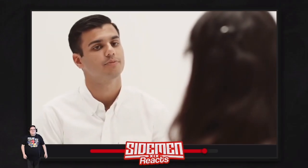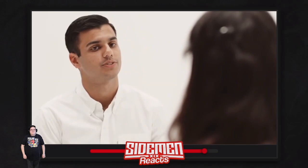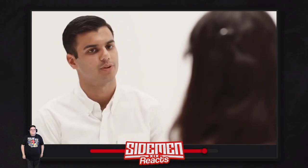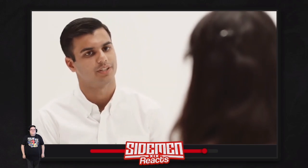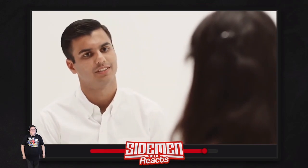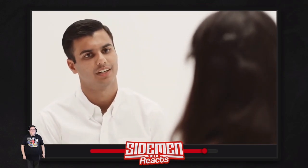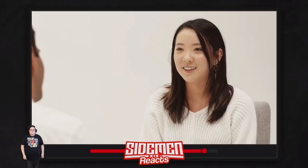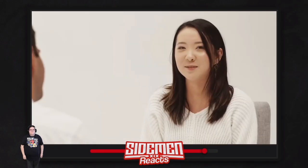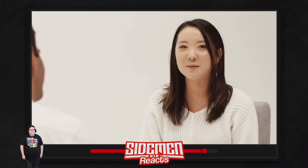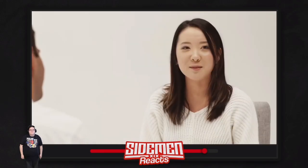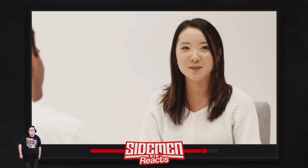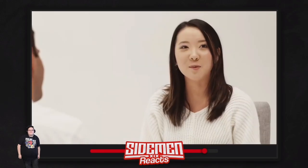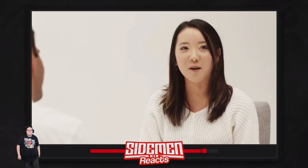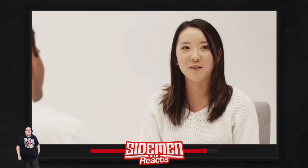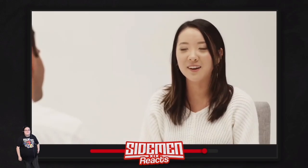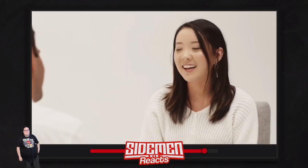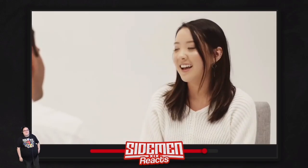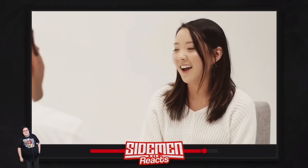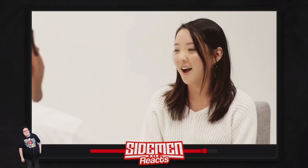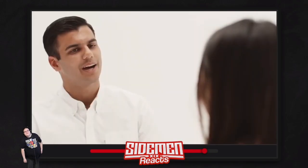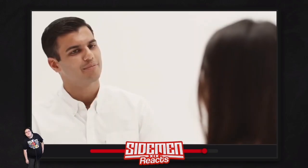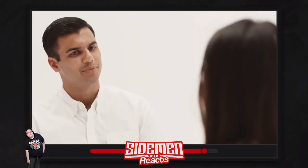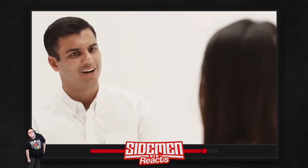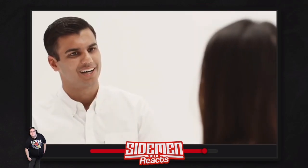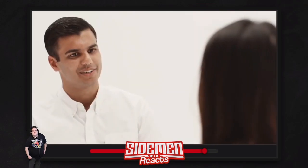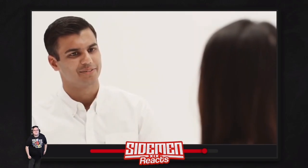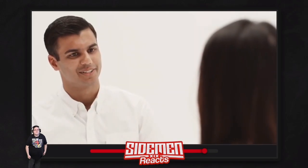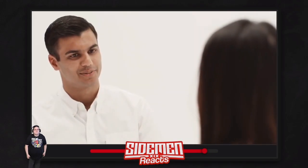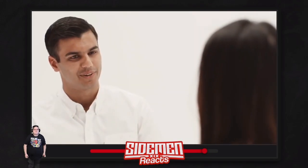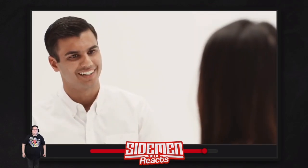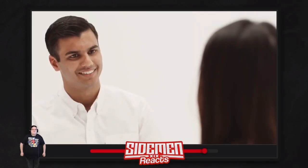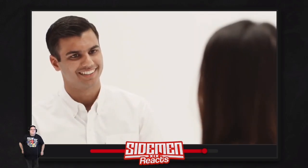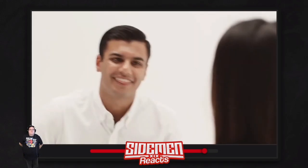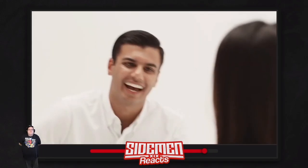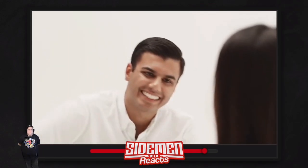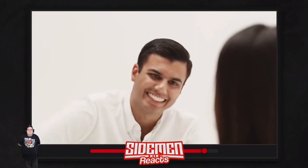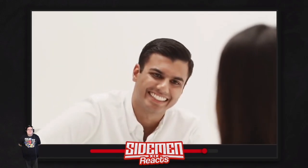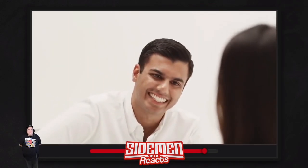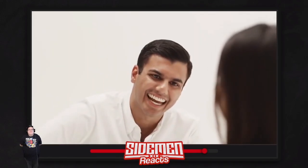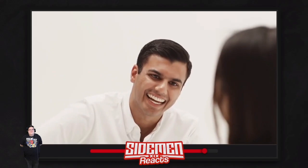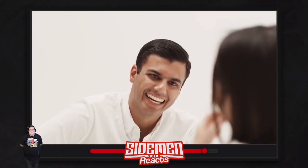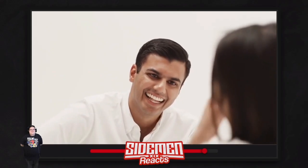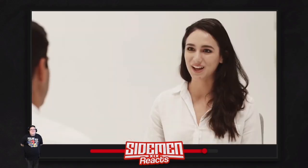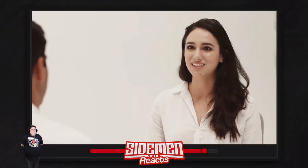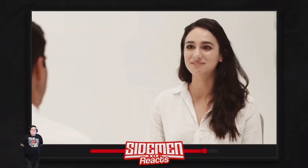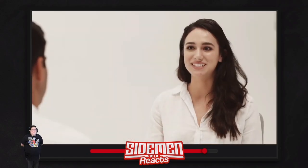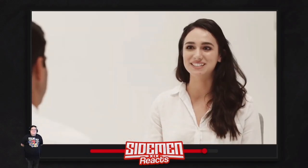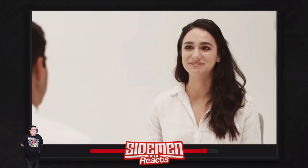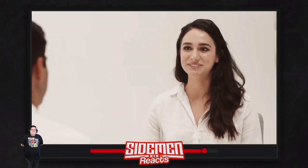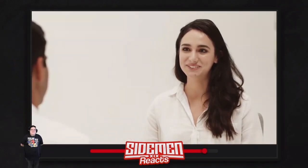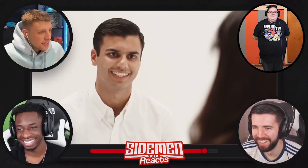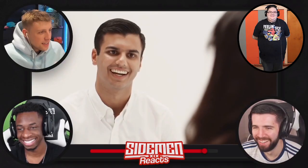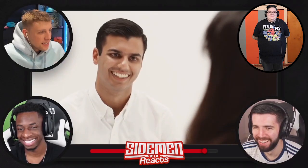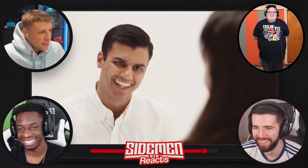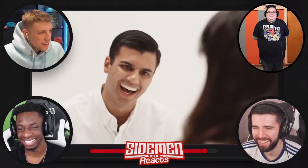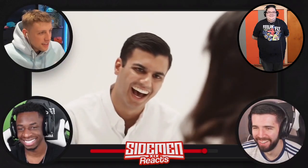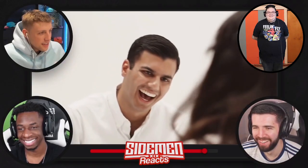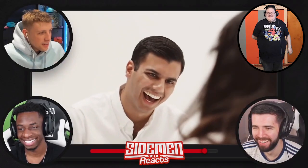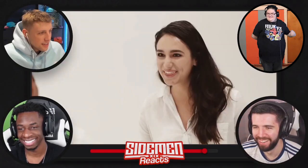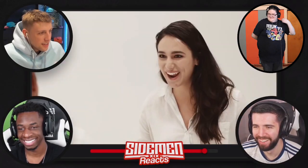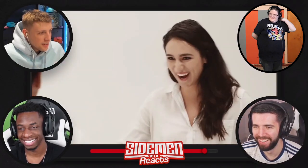I used to be a swimmer. Yeah. This is like when I was 12. Hold up, you had a blog when you were 12. Like that's insane. Yeah. I love Indian food. Sorry,